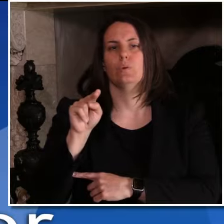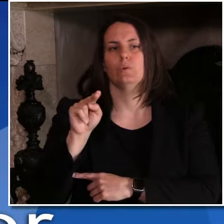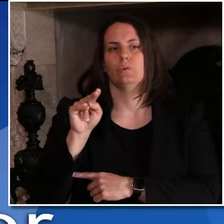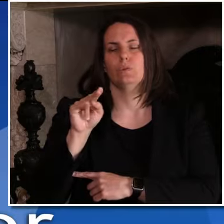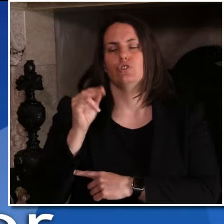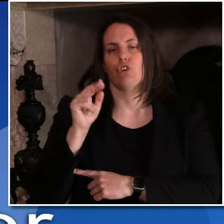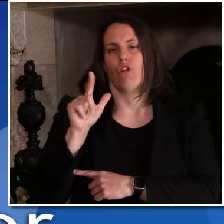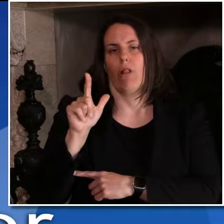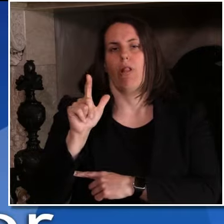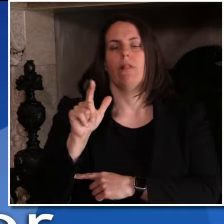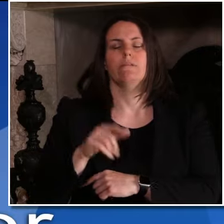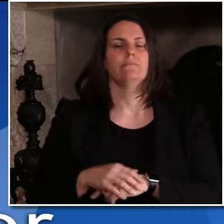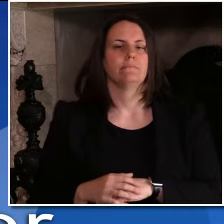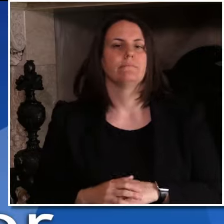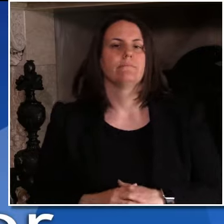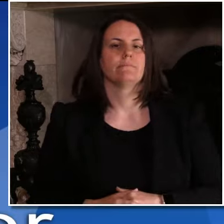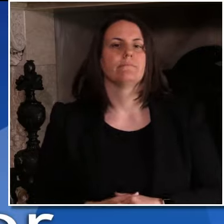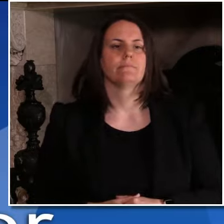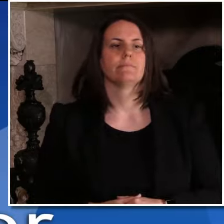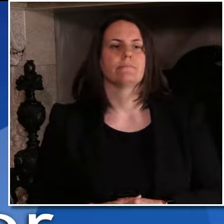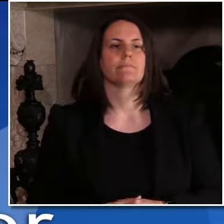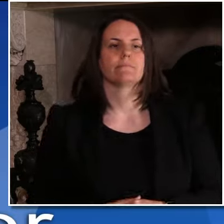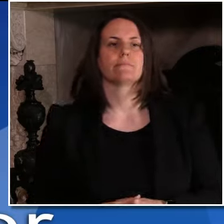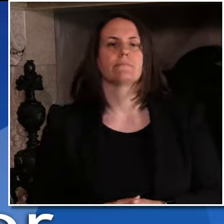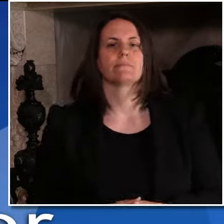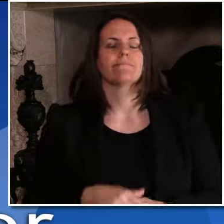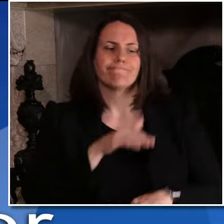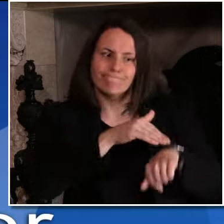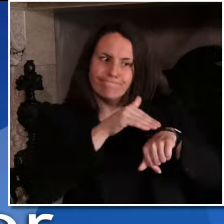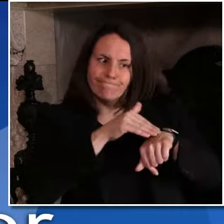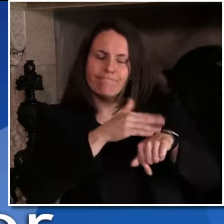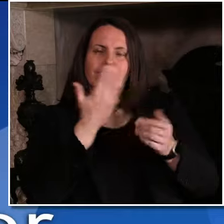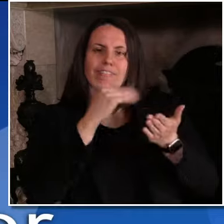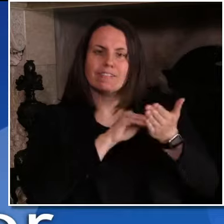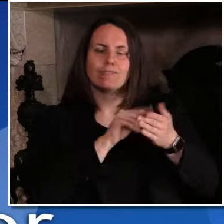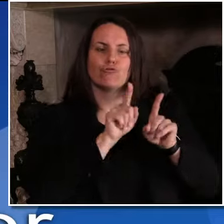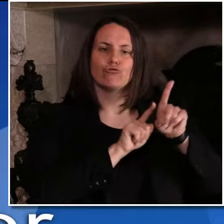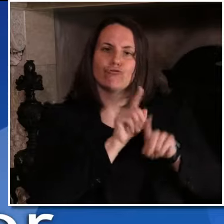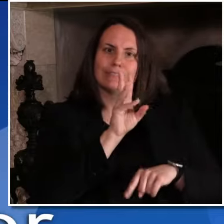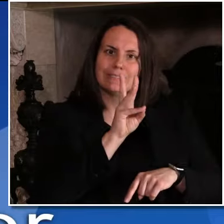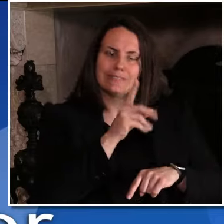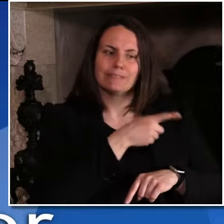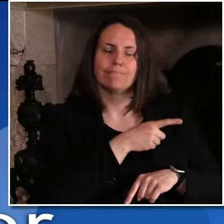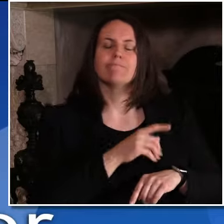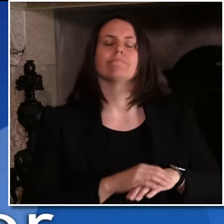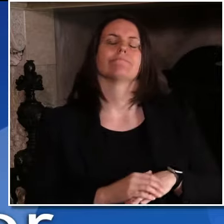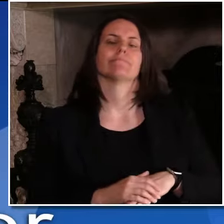And a reminder, *6 to unmute your phone. Steve Prestegard from the Platteville Journal.